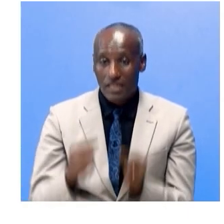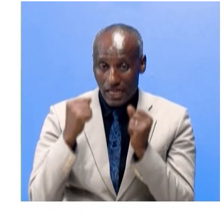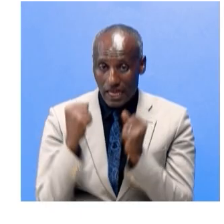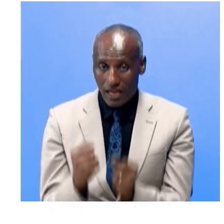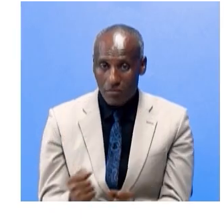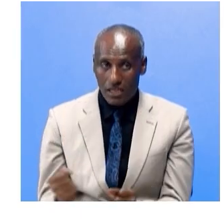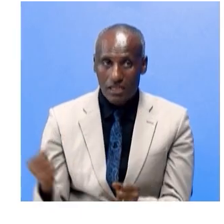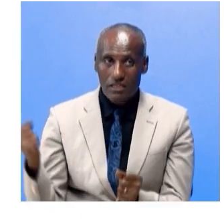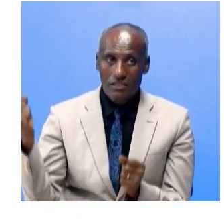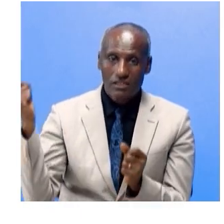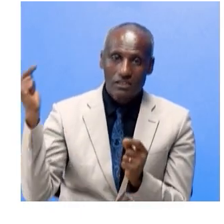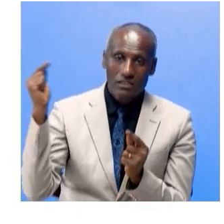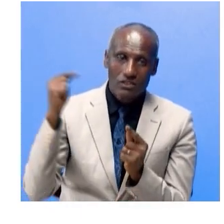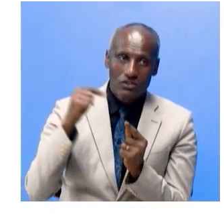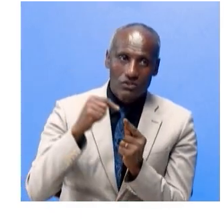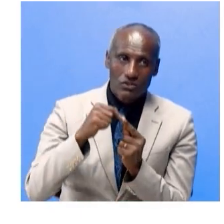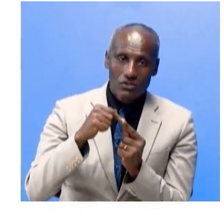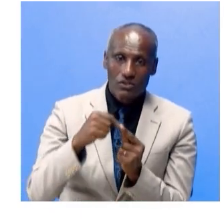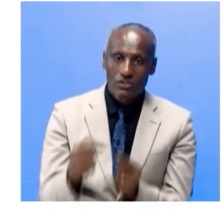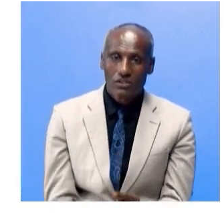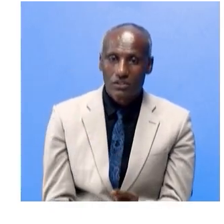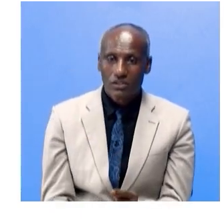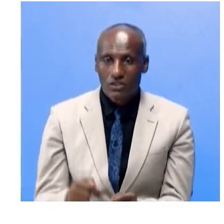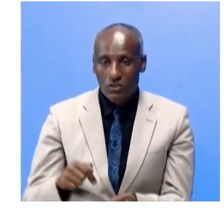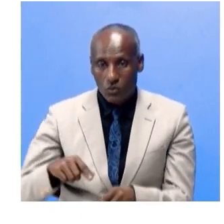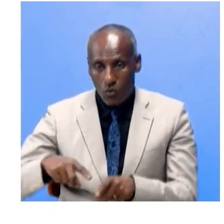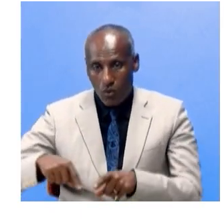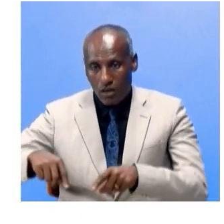able to walk